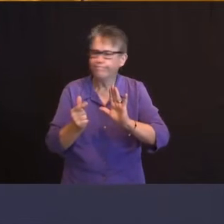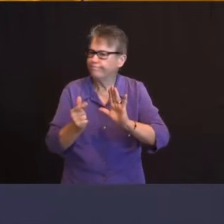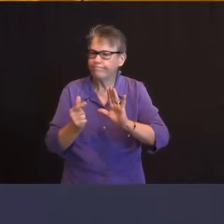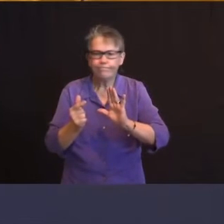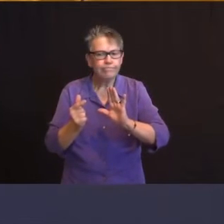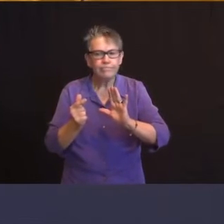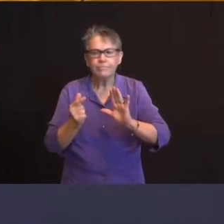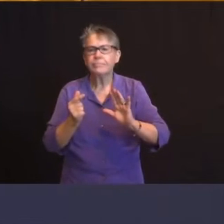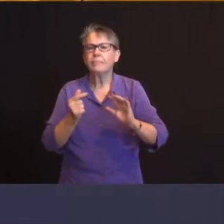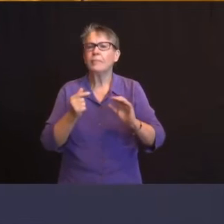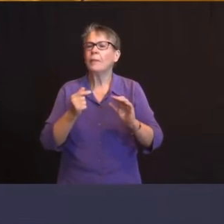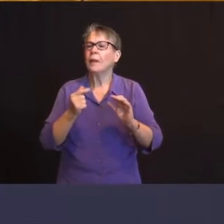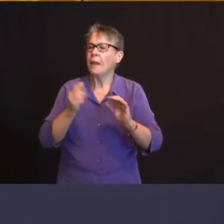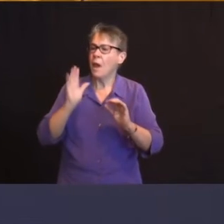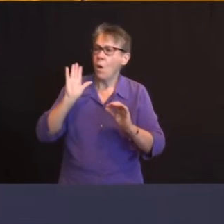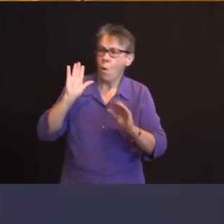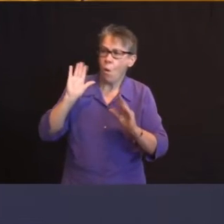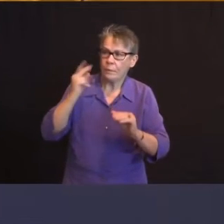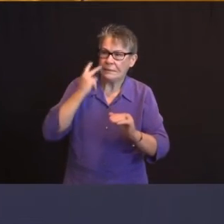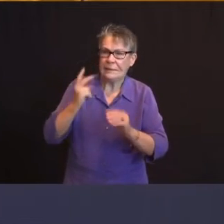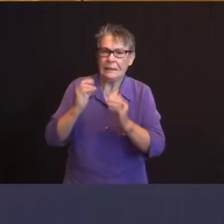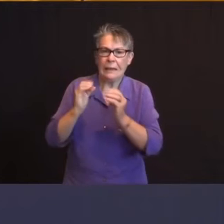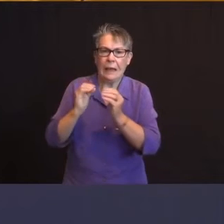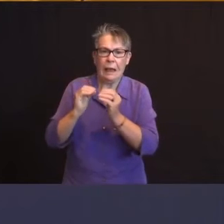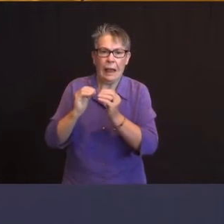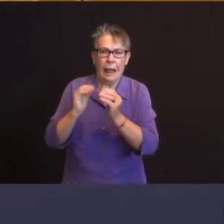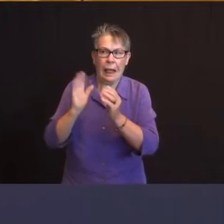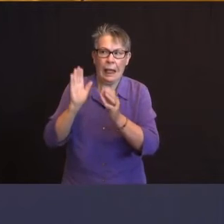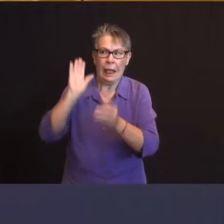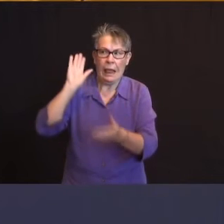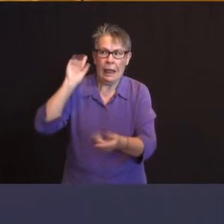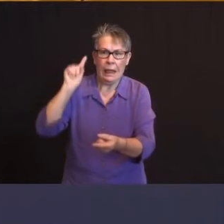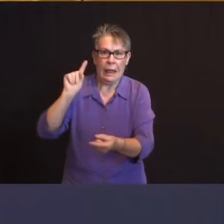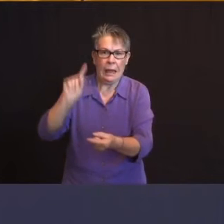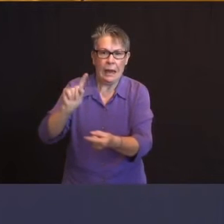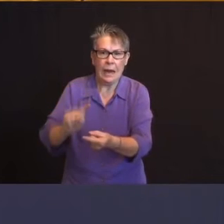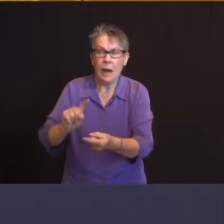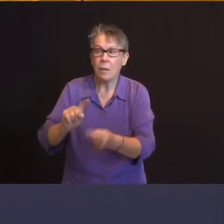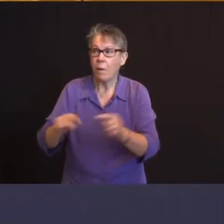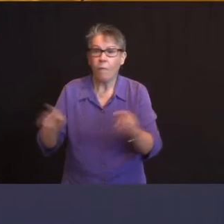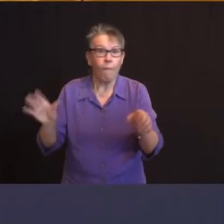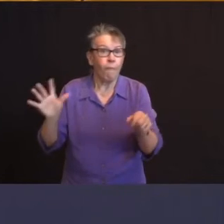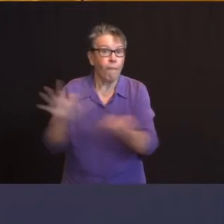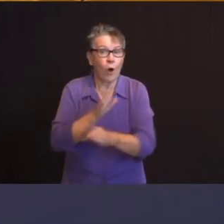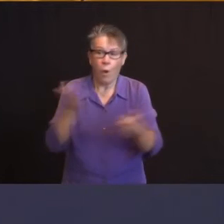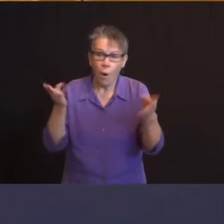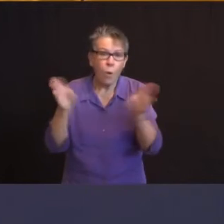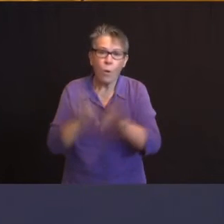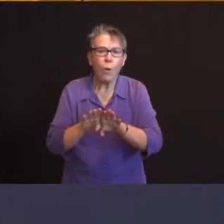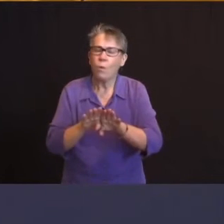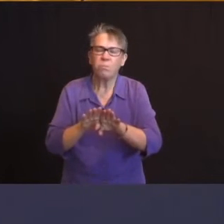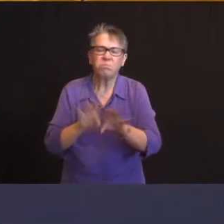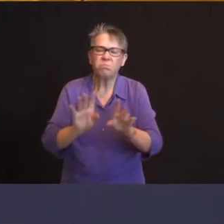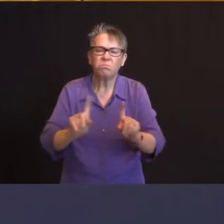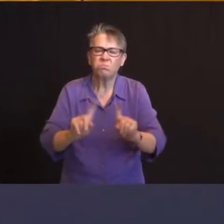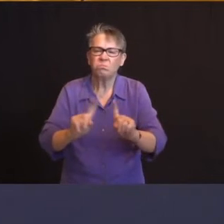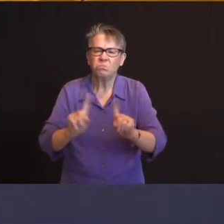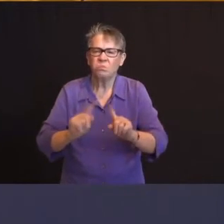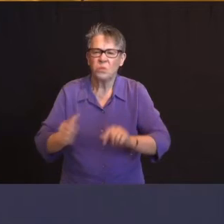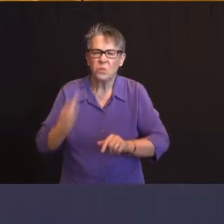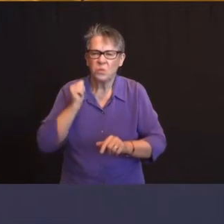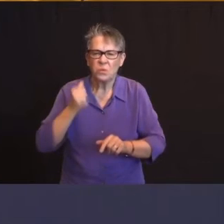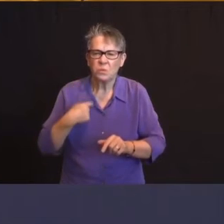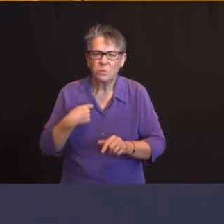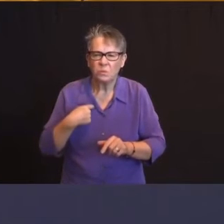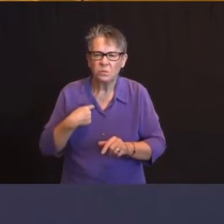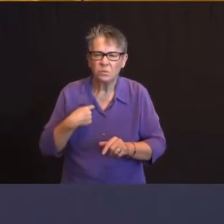ventilators, PPE. I mean, we were at the edge. And the fact of the matter is we've spent the past, I guess